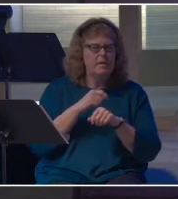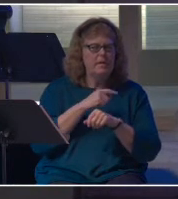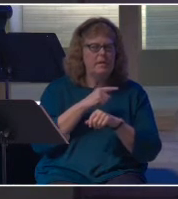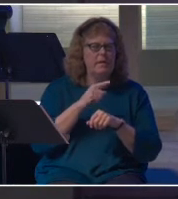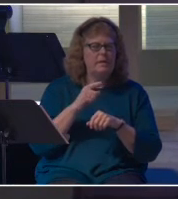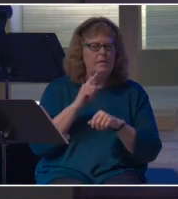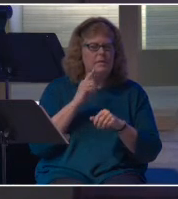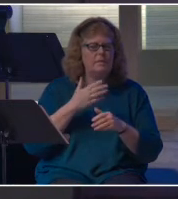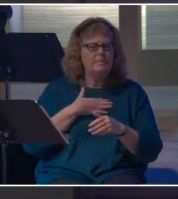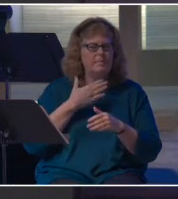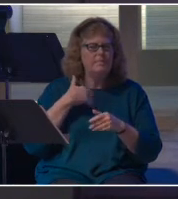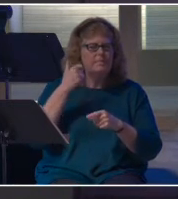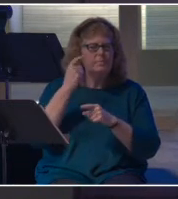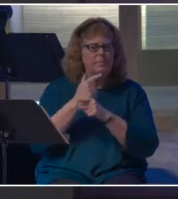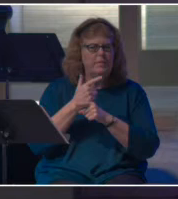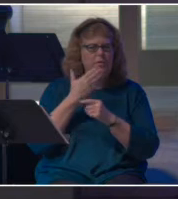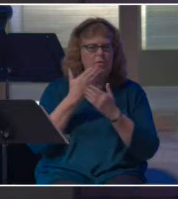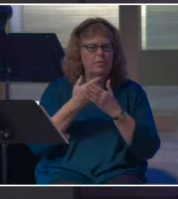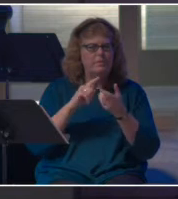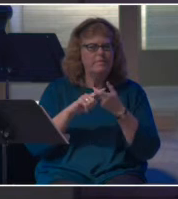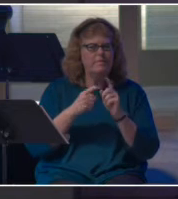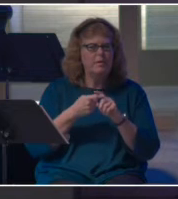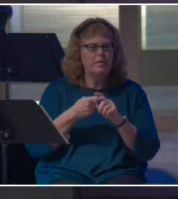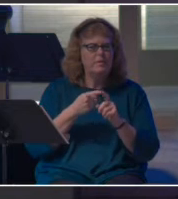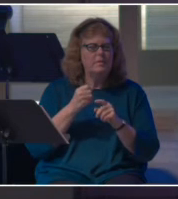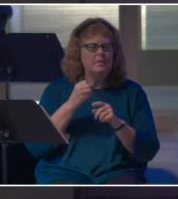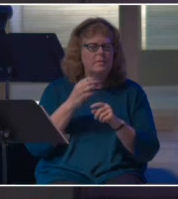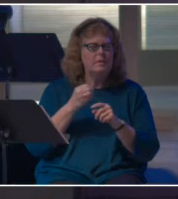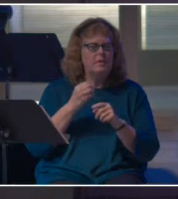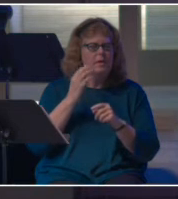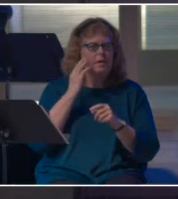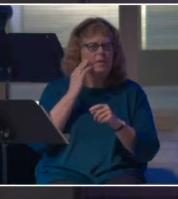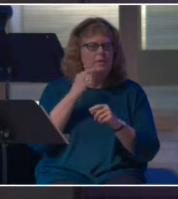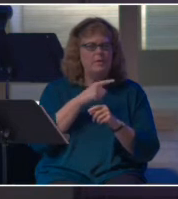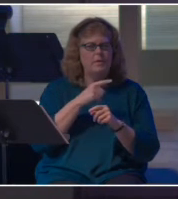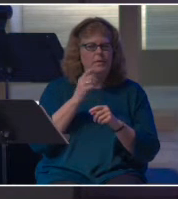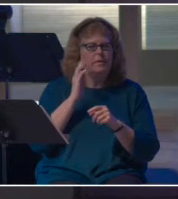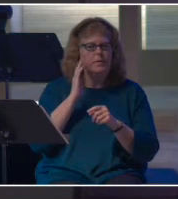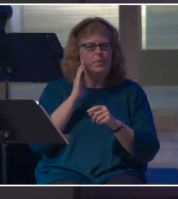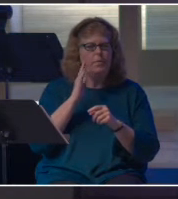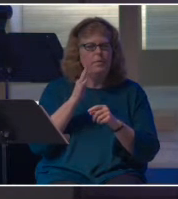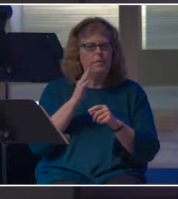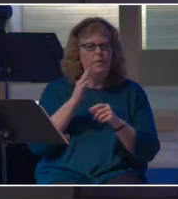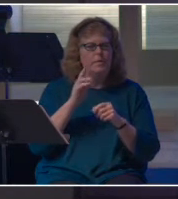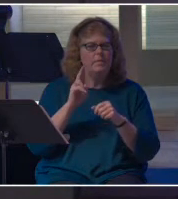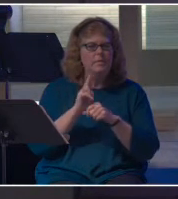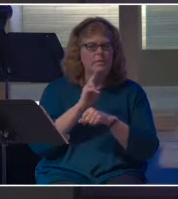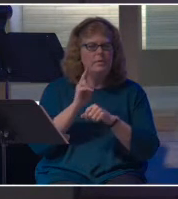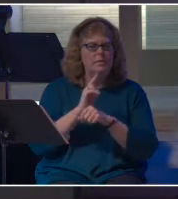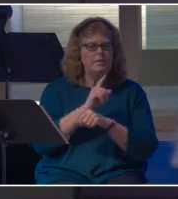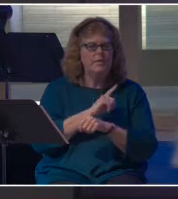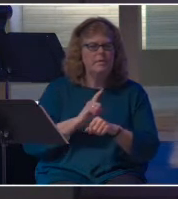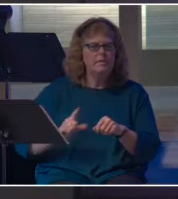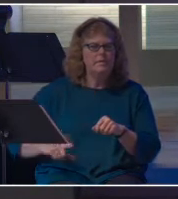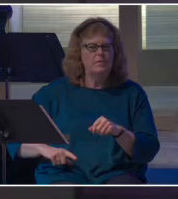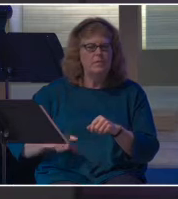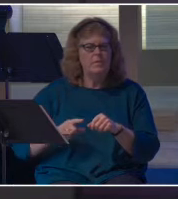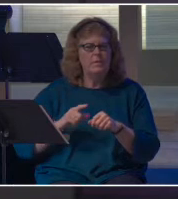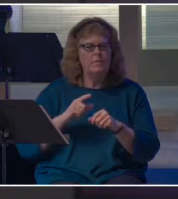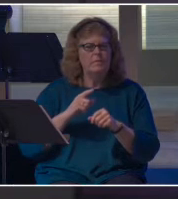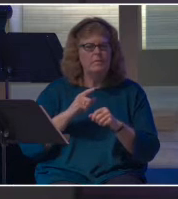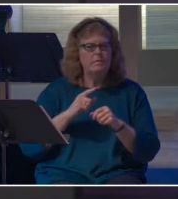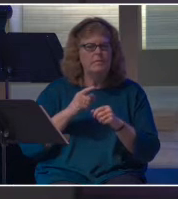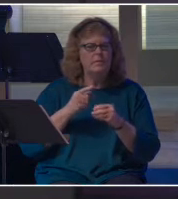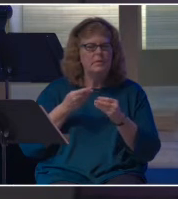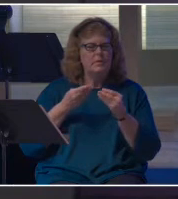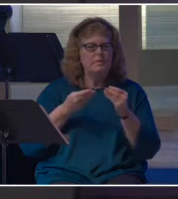a delightful brother and a good friend. And so I know that he is going to be used of the Lord to feed